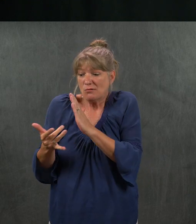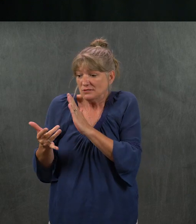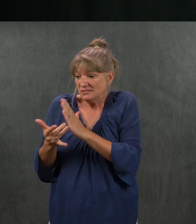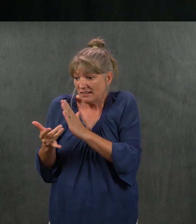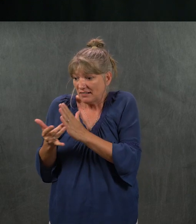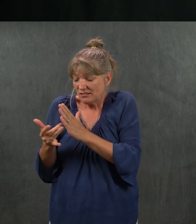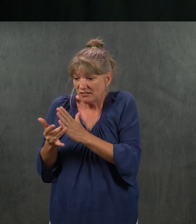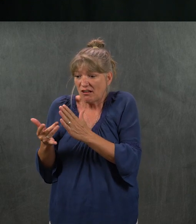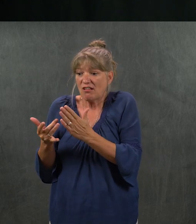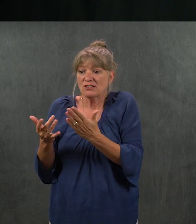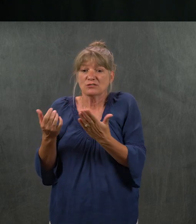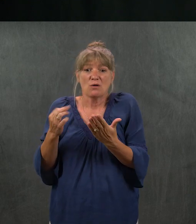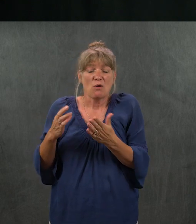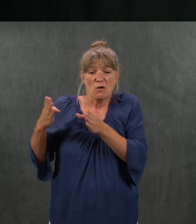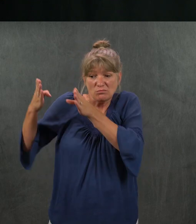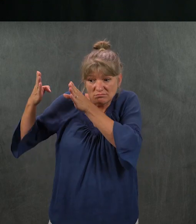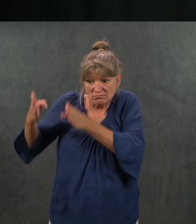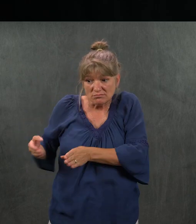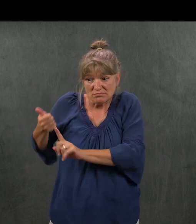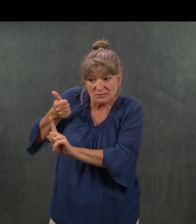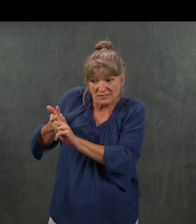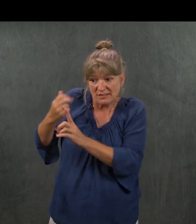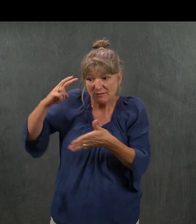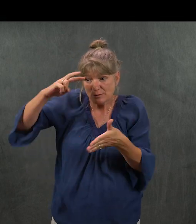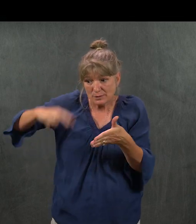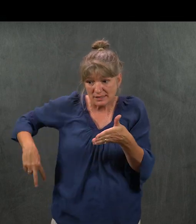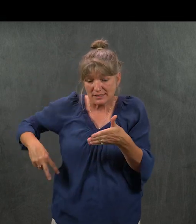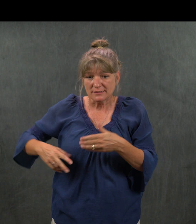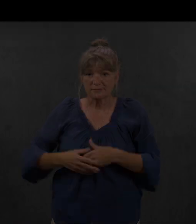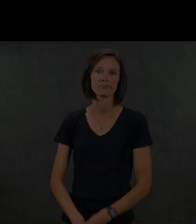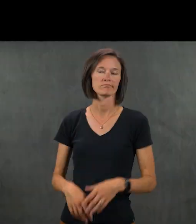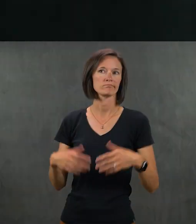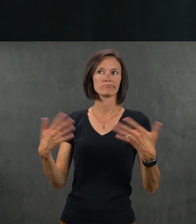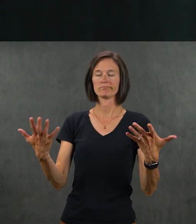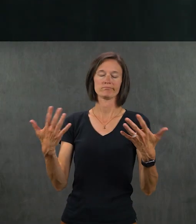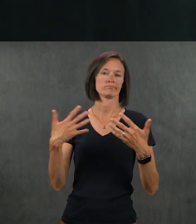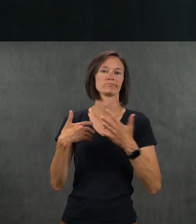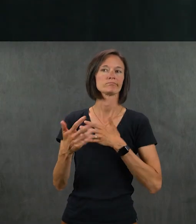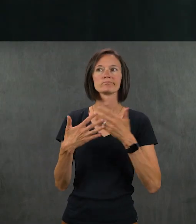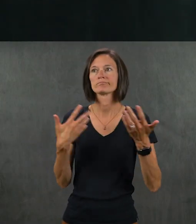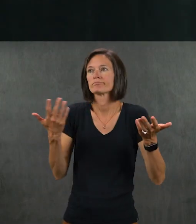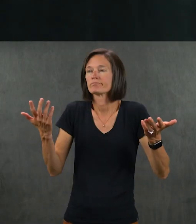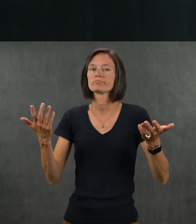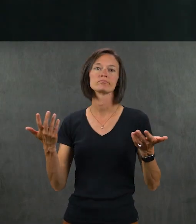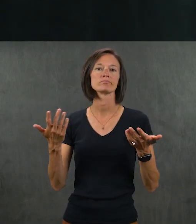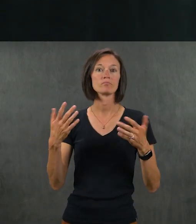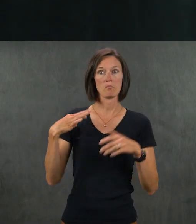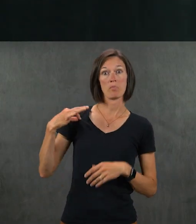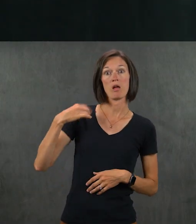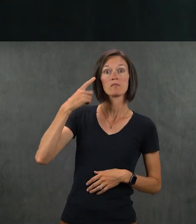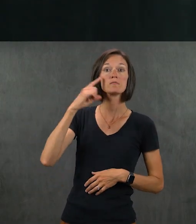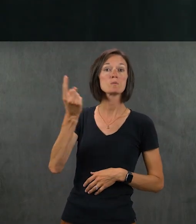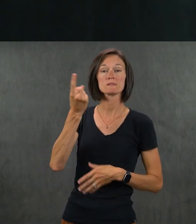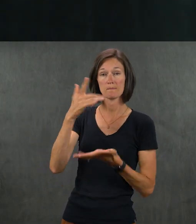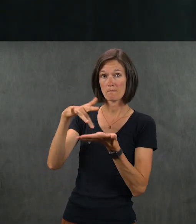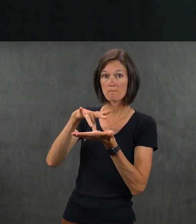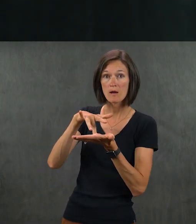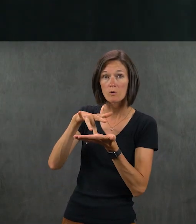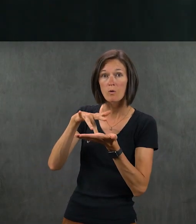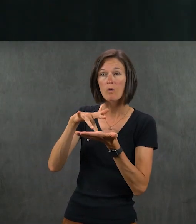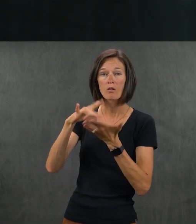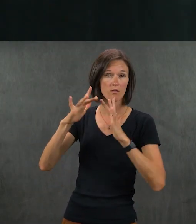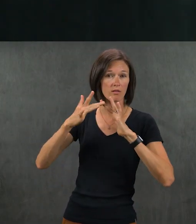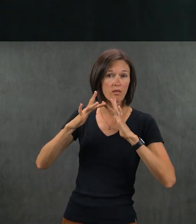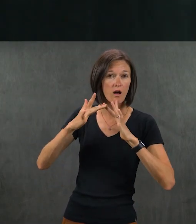sort of technology or a human reader. Christina. Whether it's applying for, something